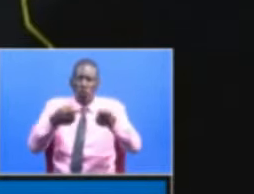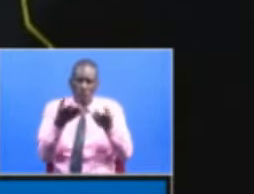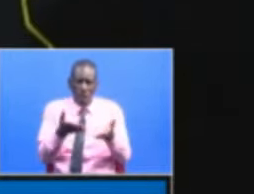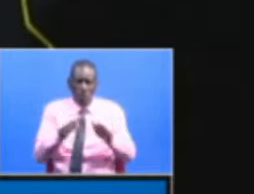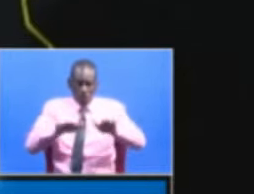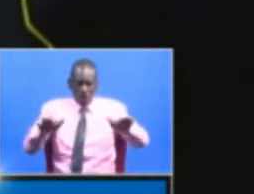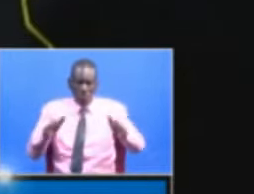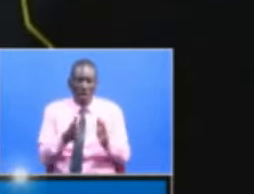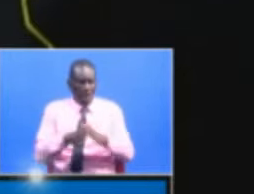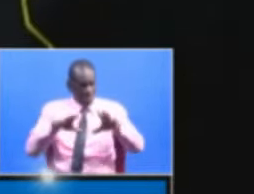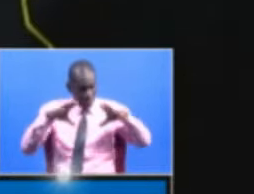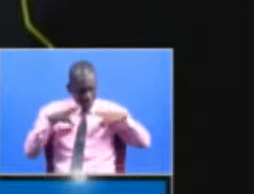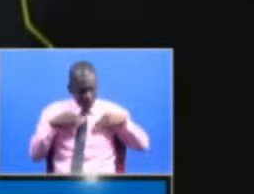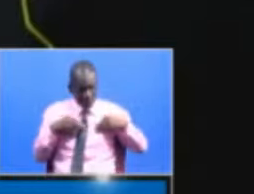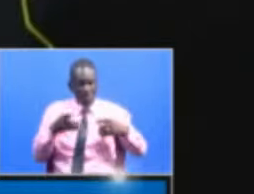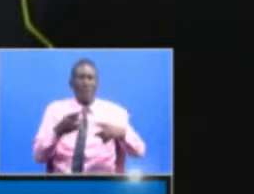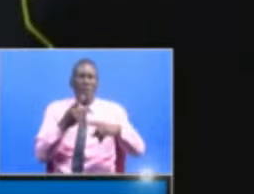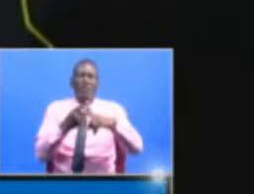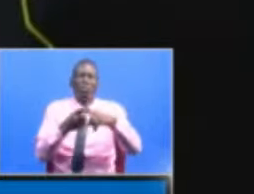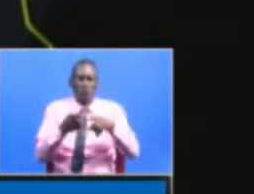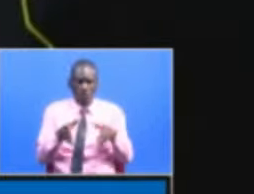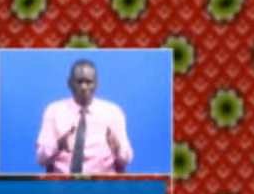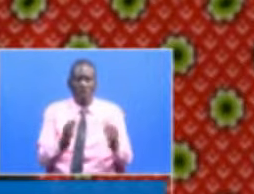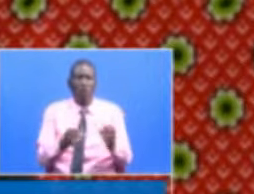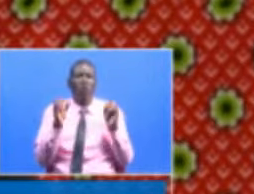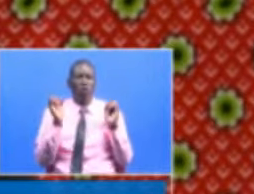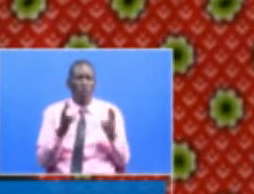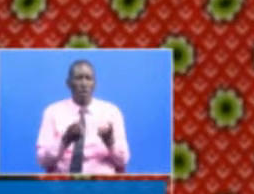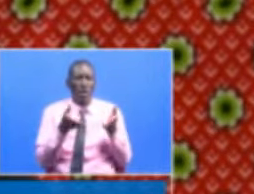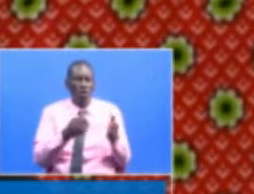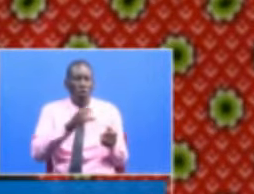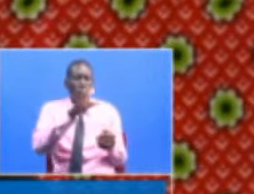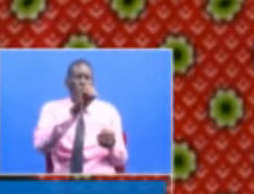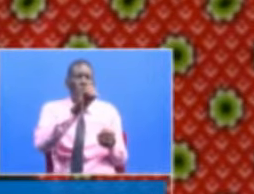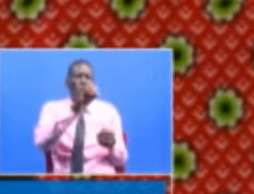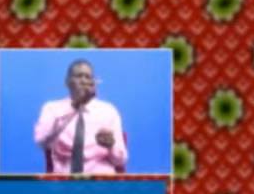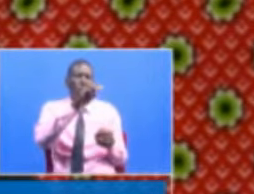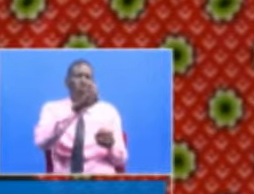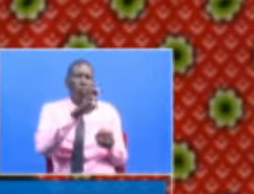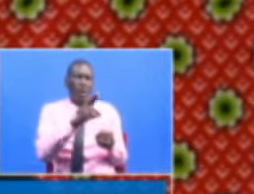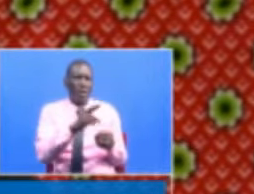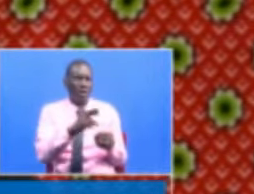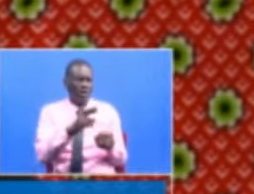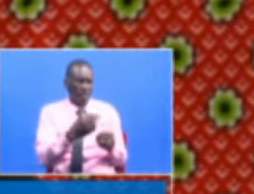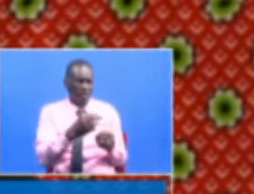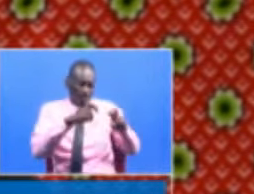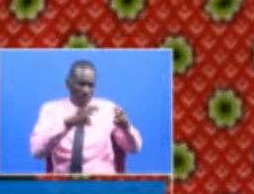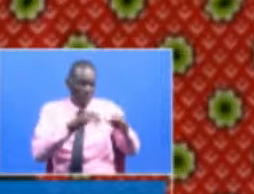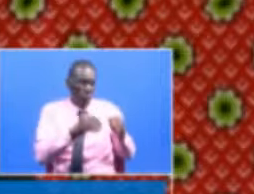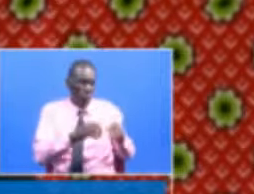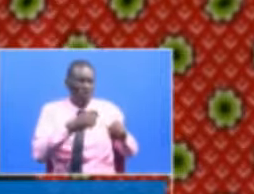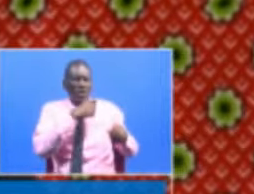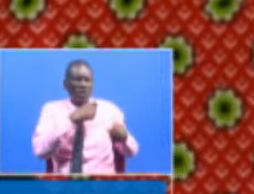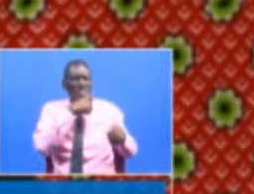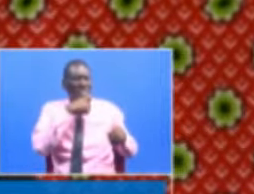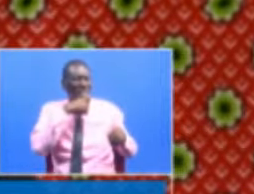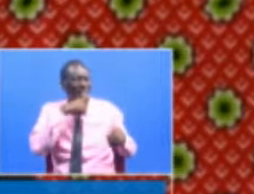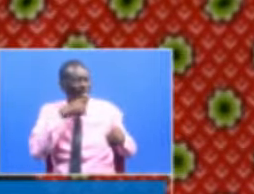taking it very positively. Okay. Omar, looking back again, the drought resilience work that you